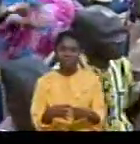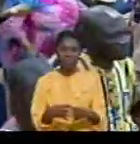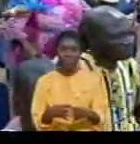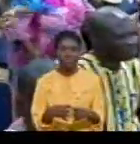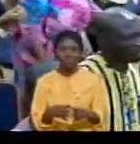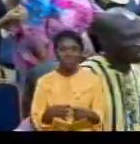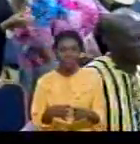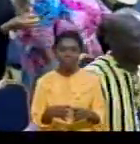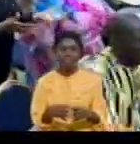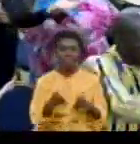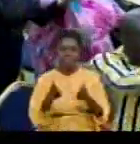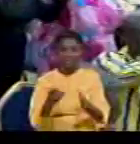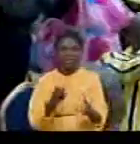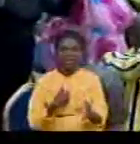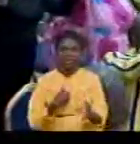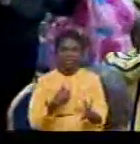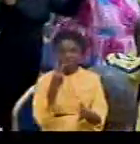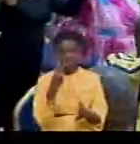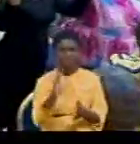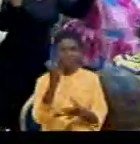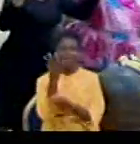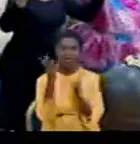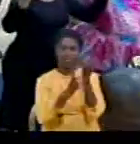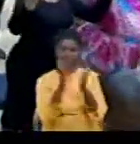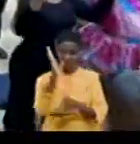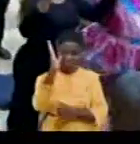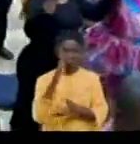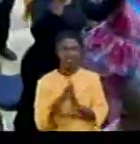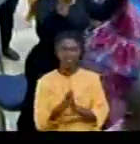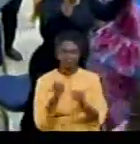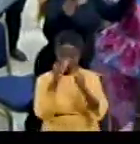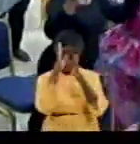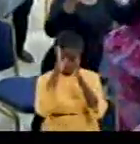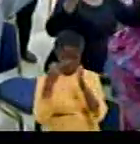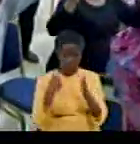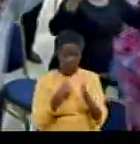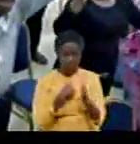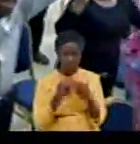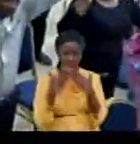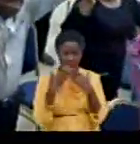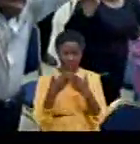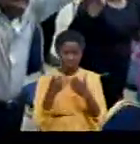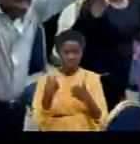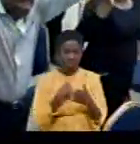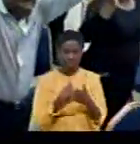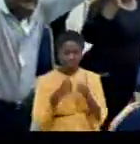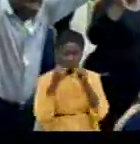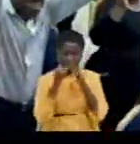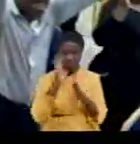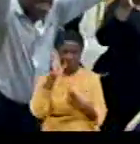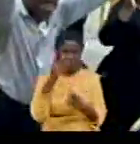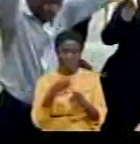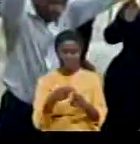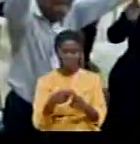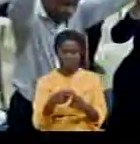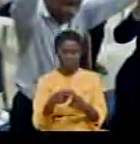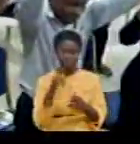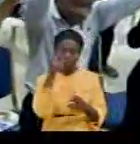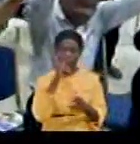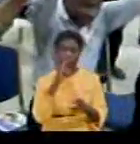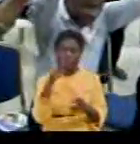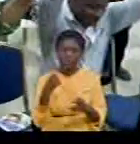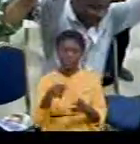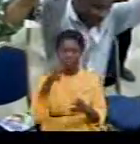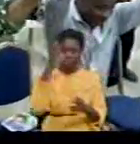Let me see your hand. Father, we thank you. We bless your name. You are the